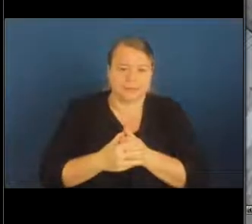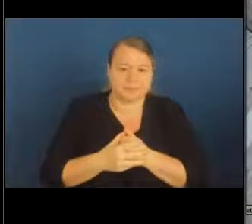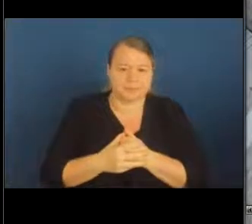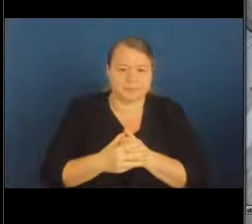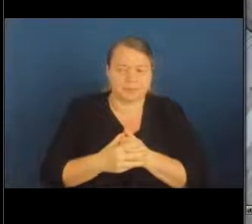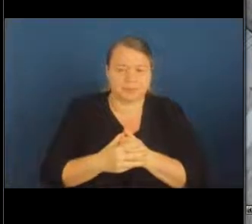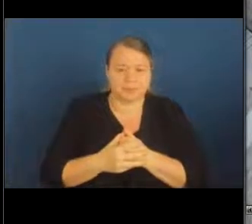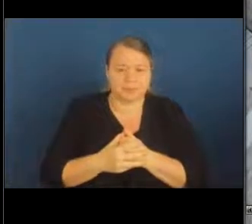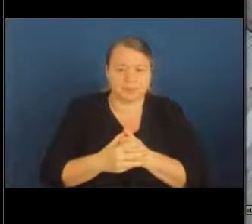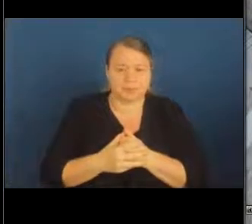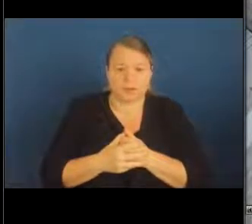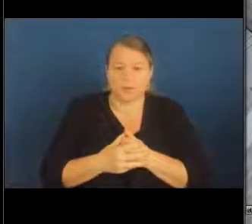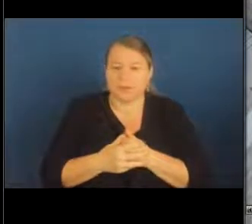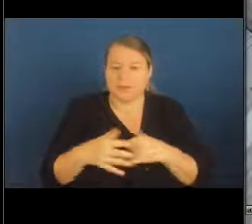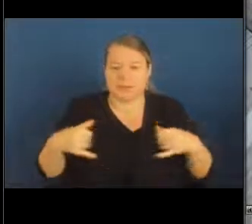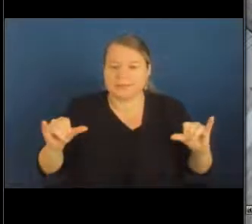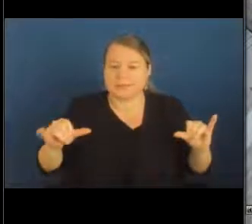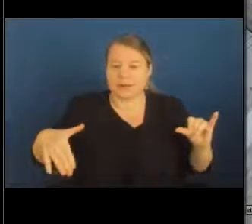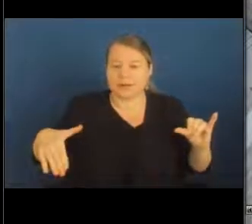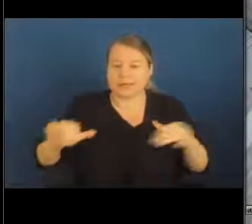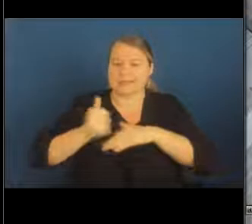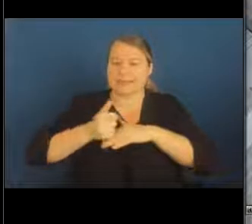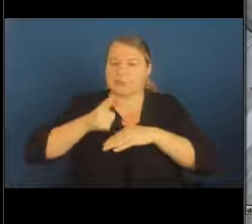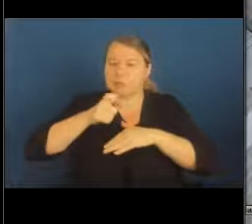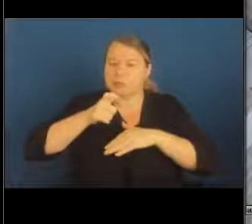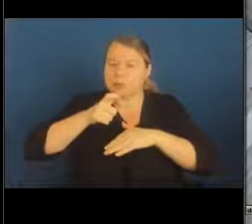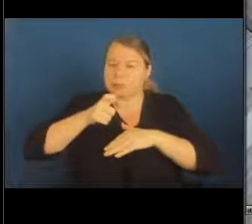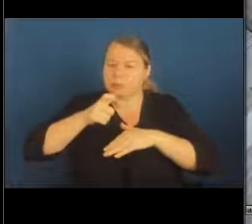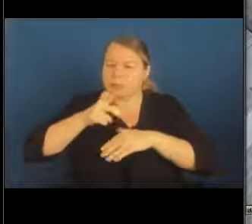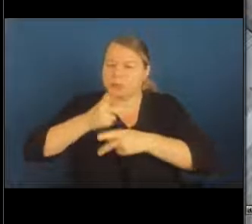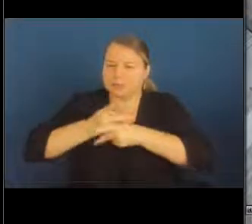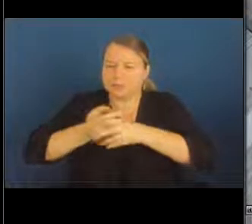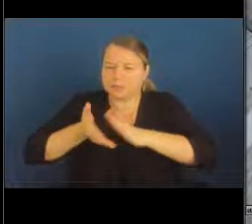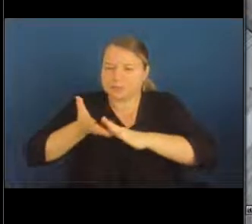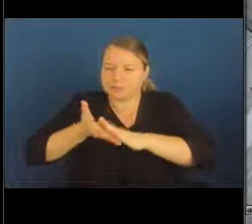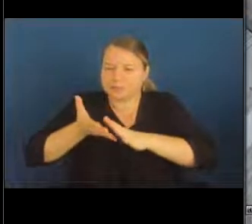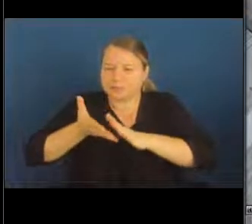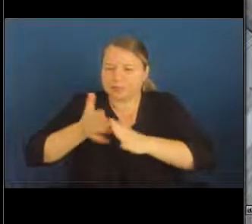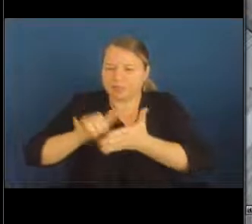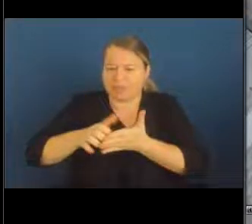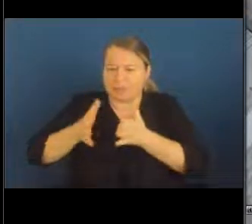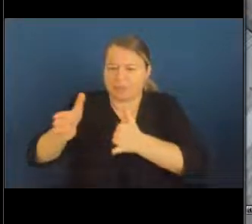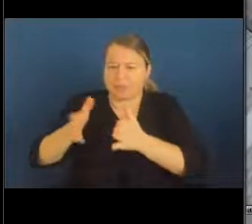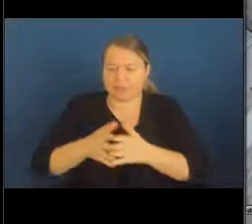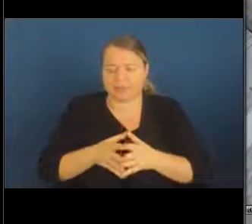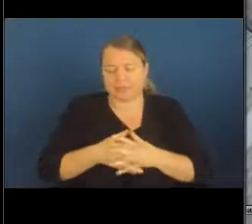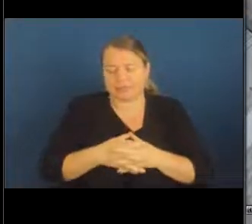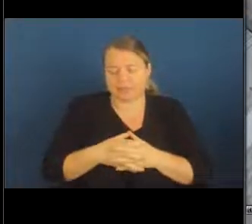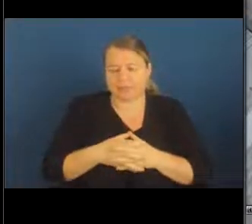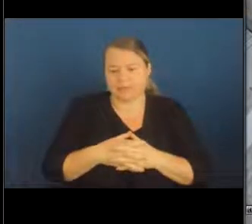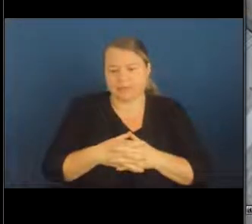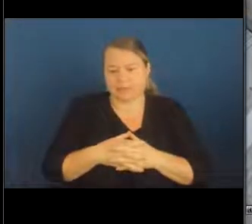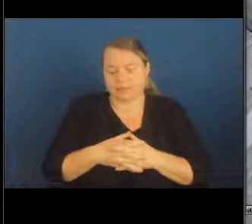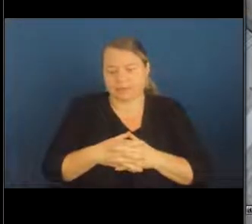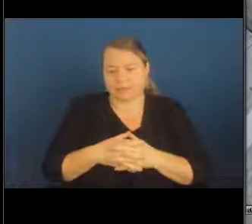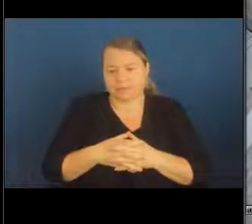because we still haven't established who maintains that current path facility.